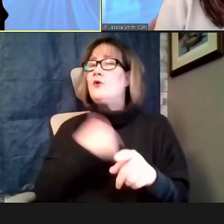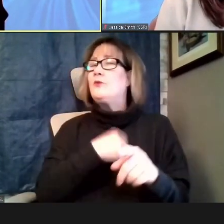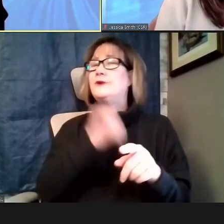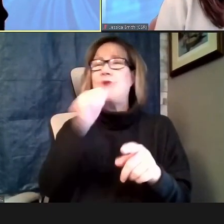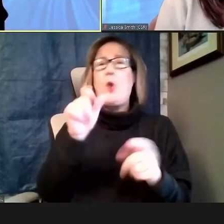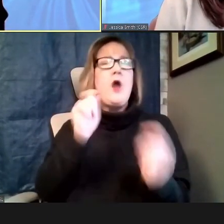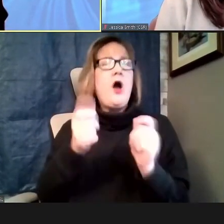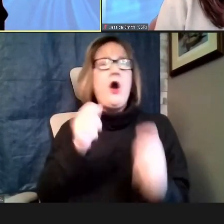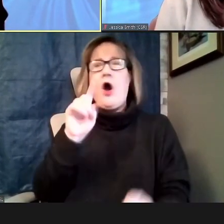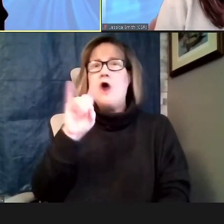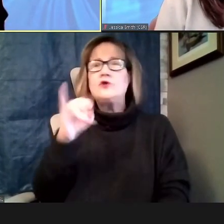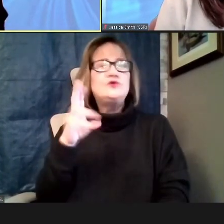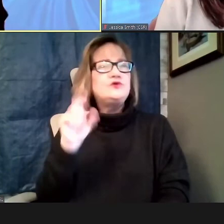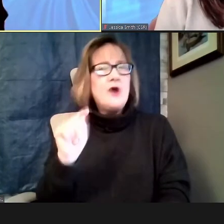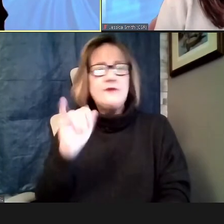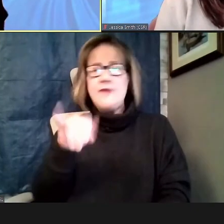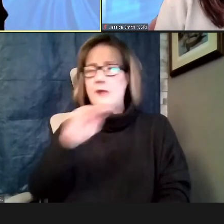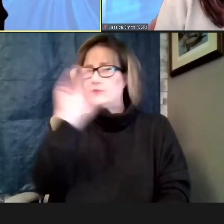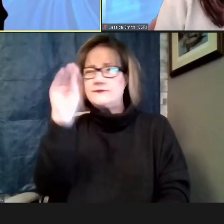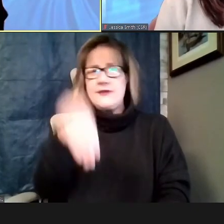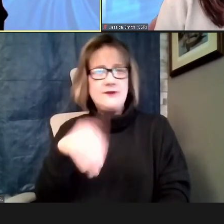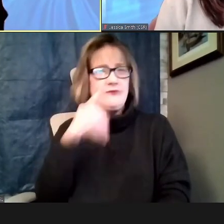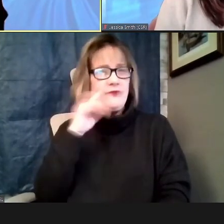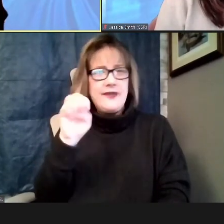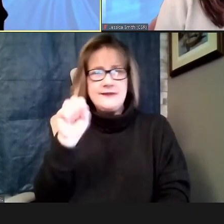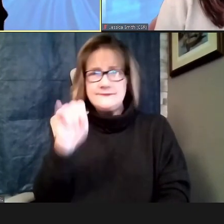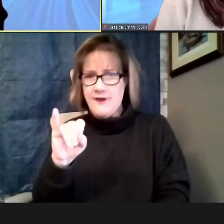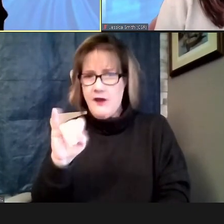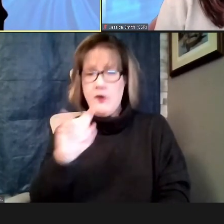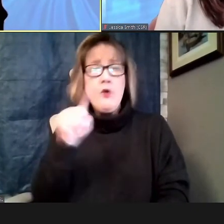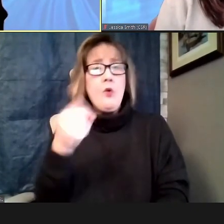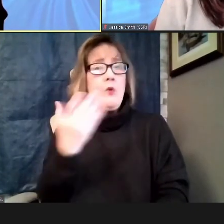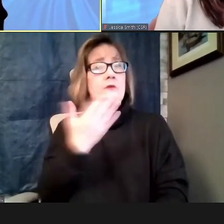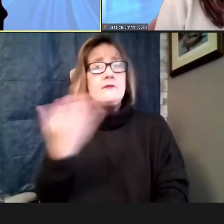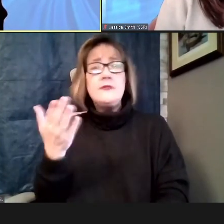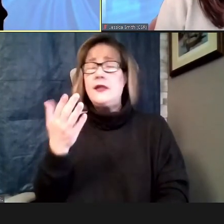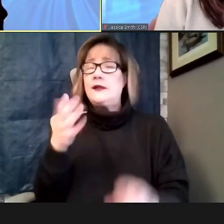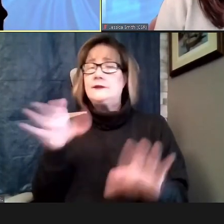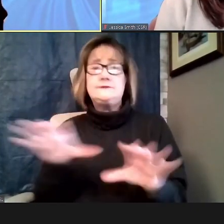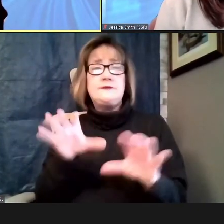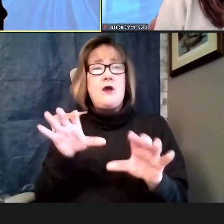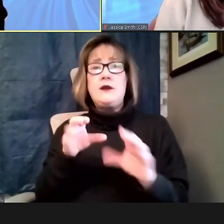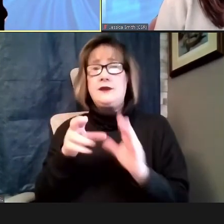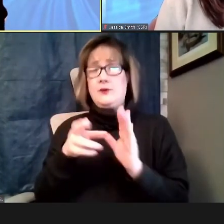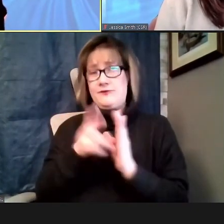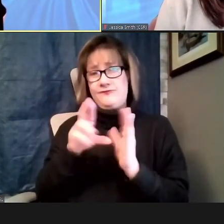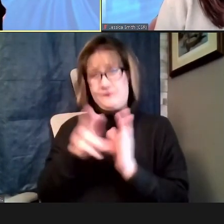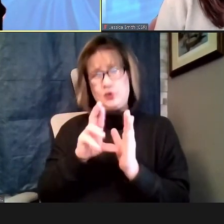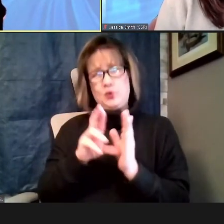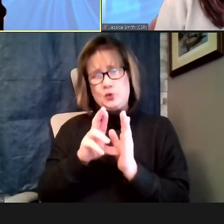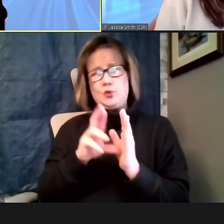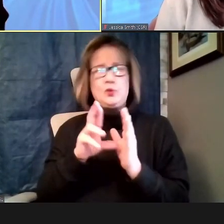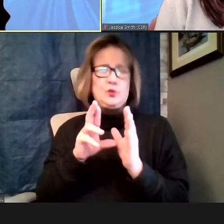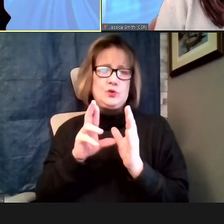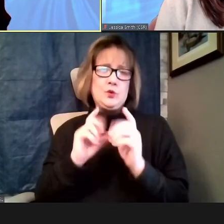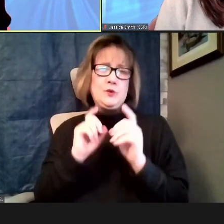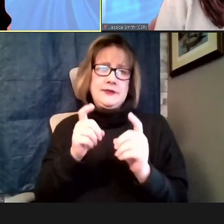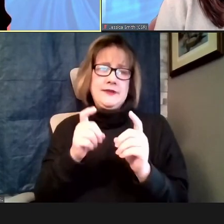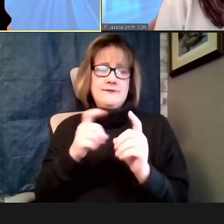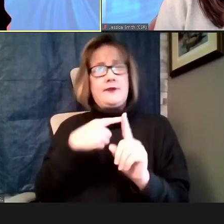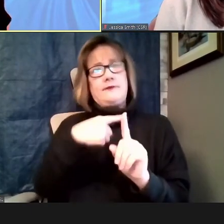the percentiles for ESIs. Again, the only thing that is done in review to give an advantage